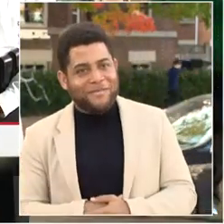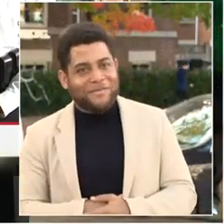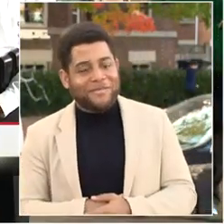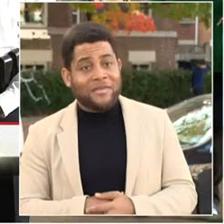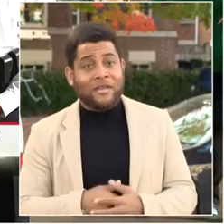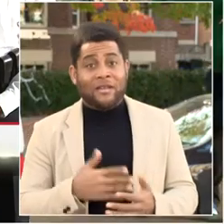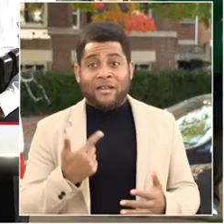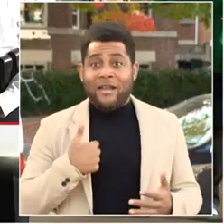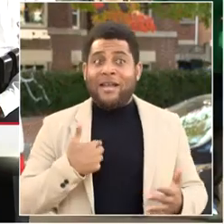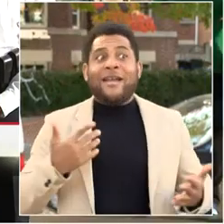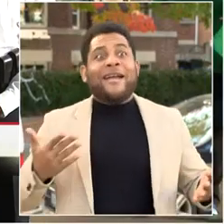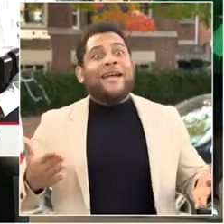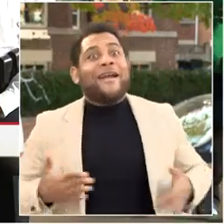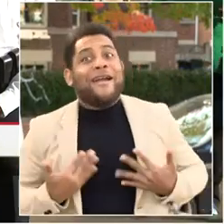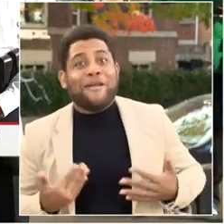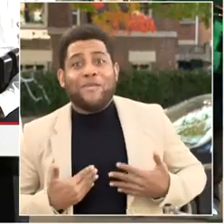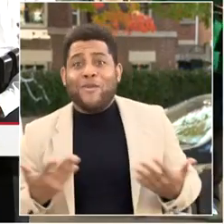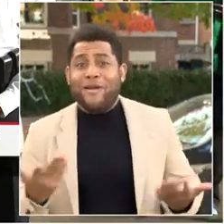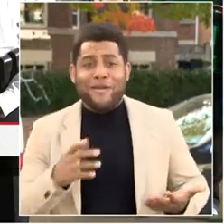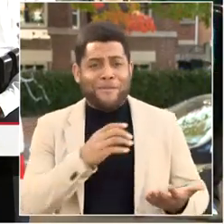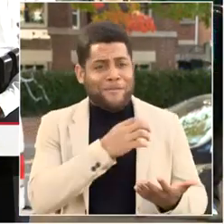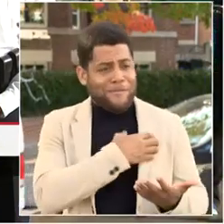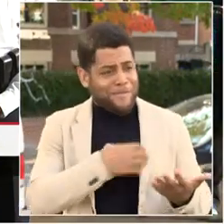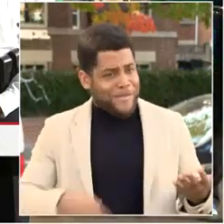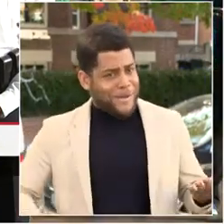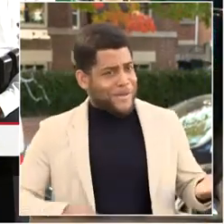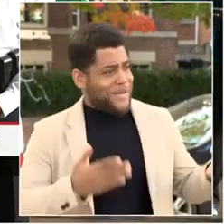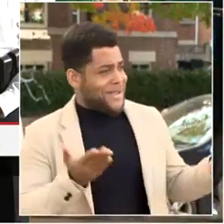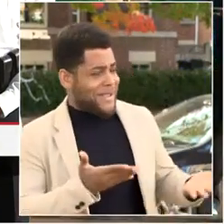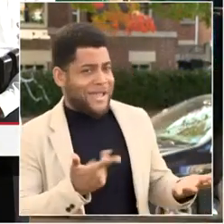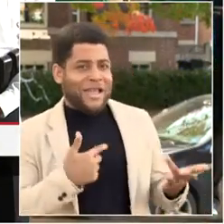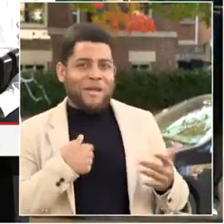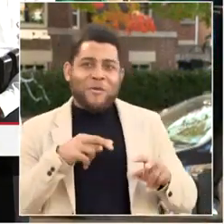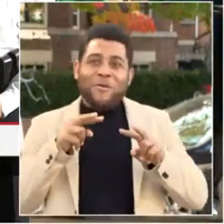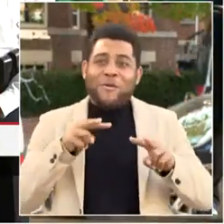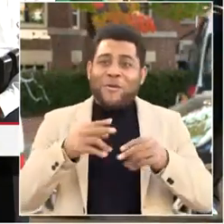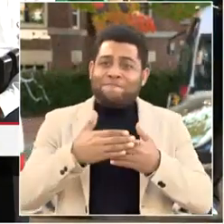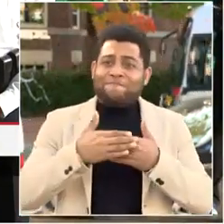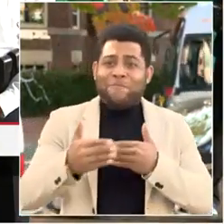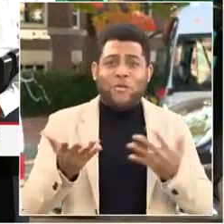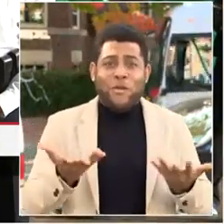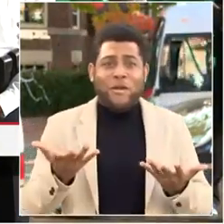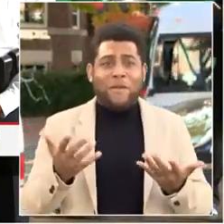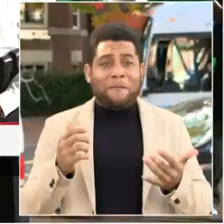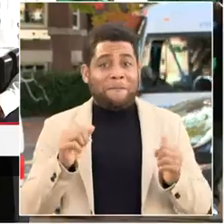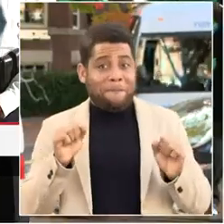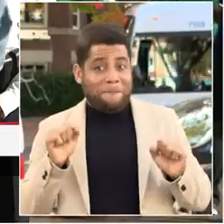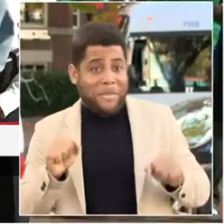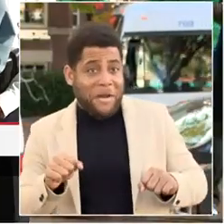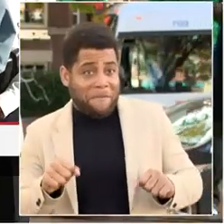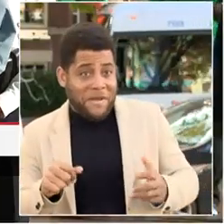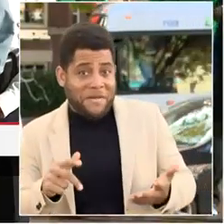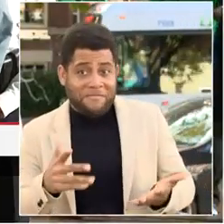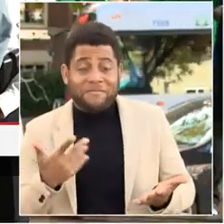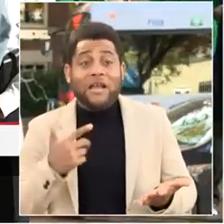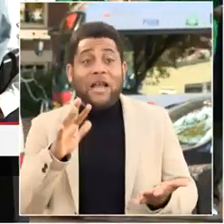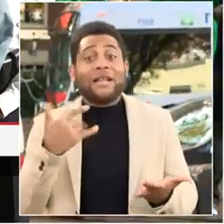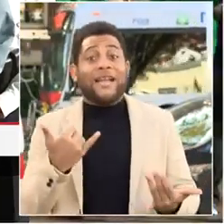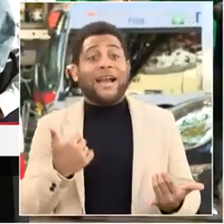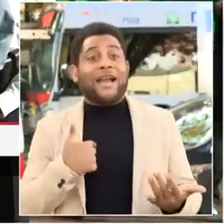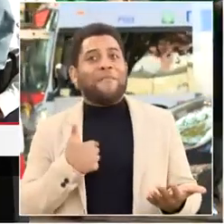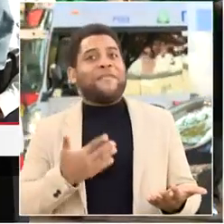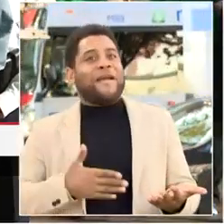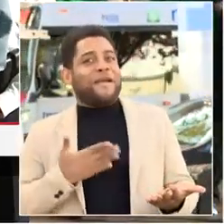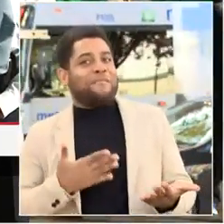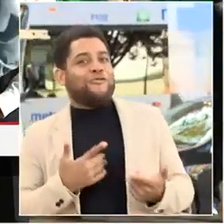today to see what's possible. And to say nothing further, I will just say it's my pleasure to introduce the mayor